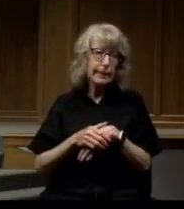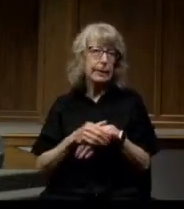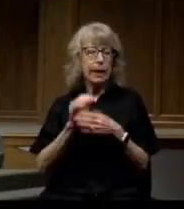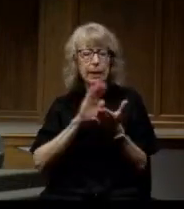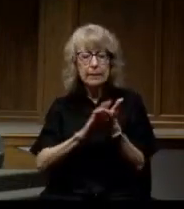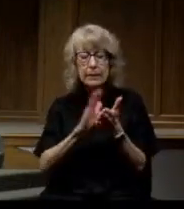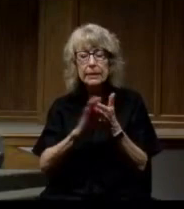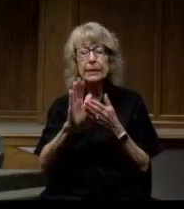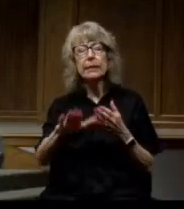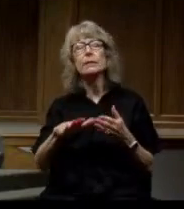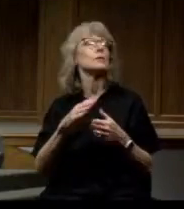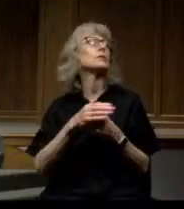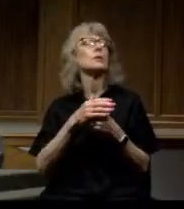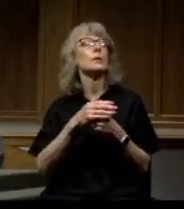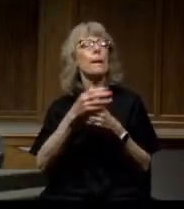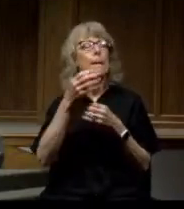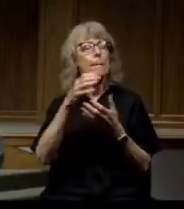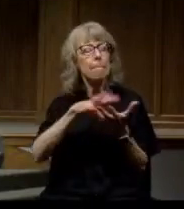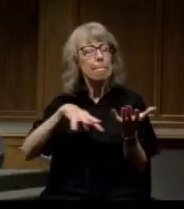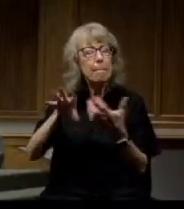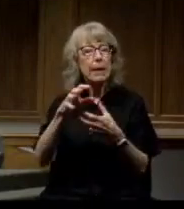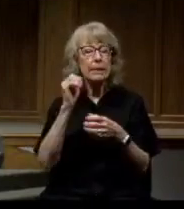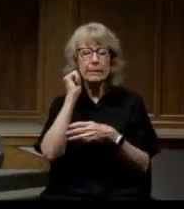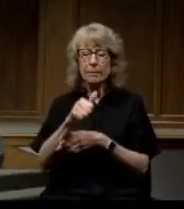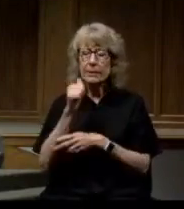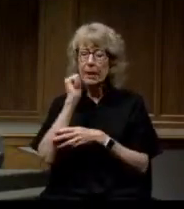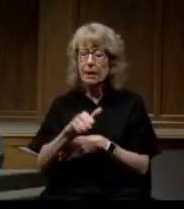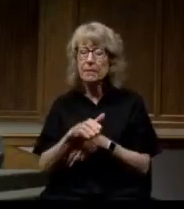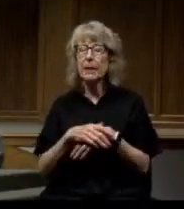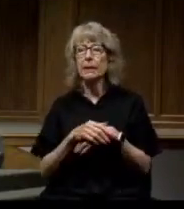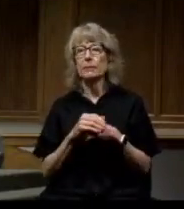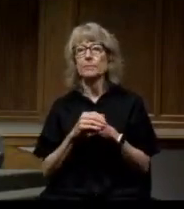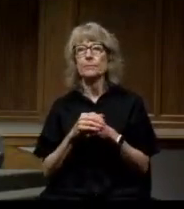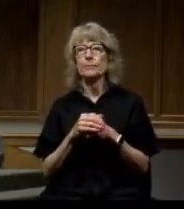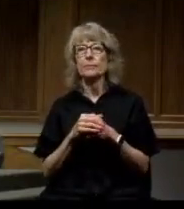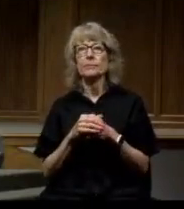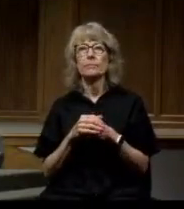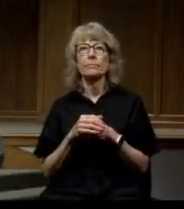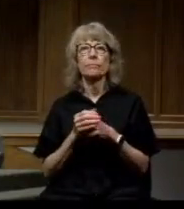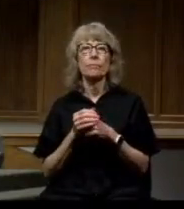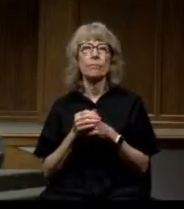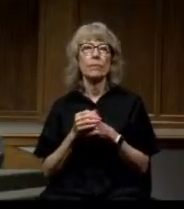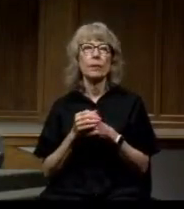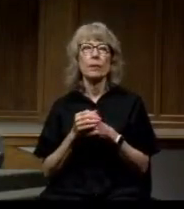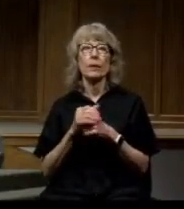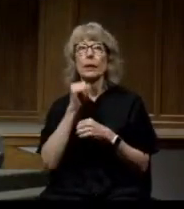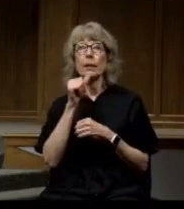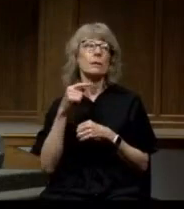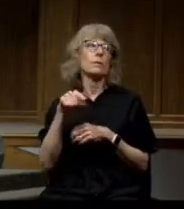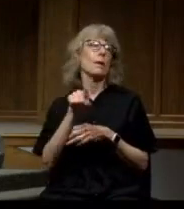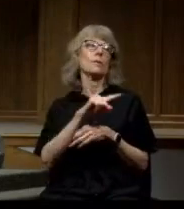the macaroni that you litter day after day after day." You can imagine that. I'm not saying that's you.